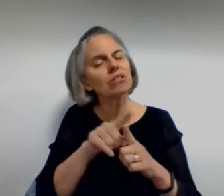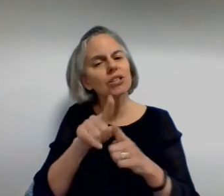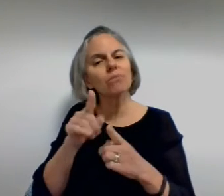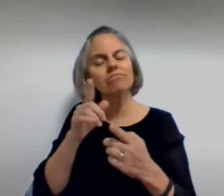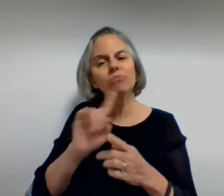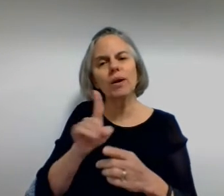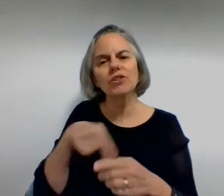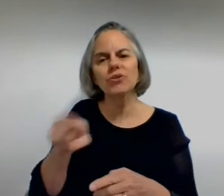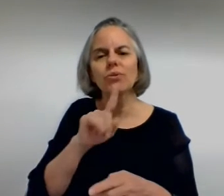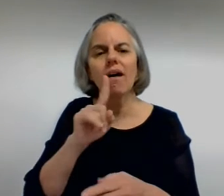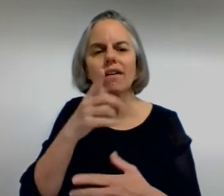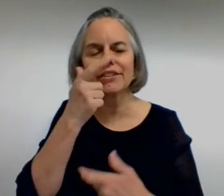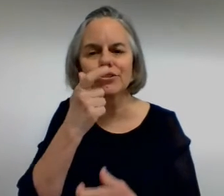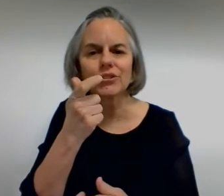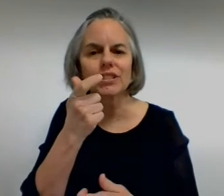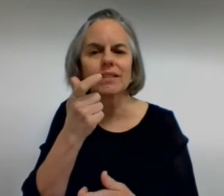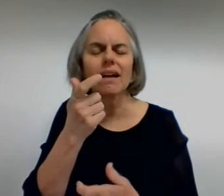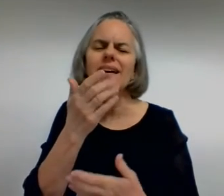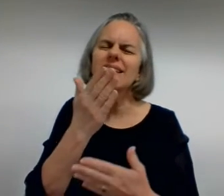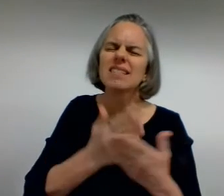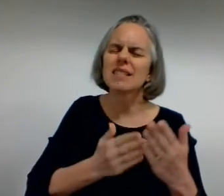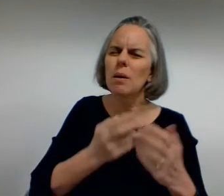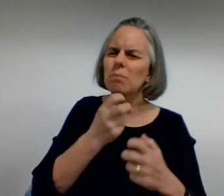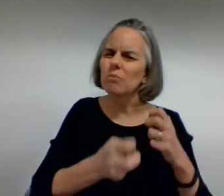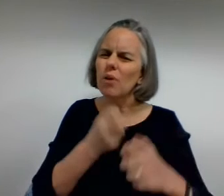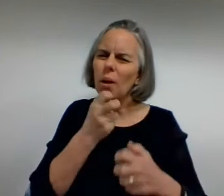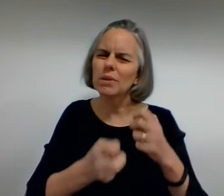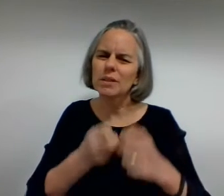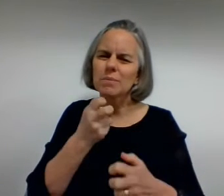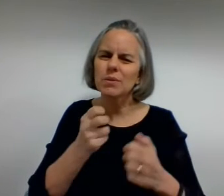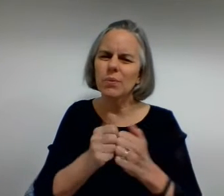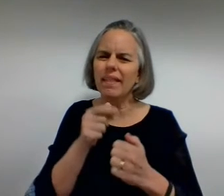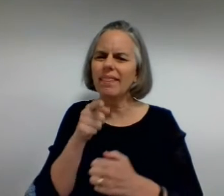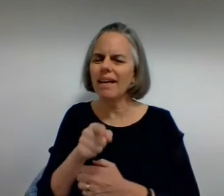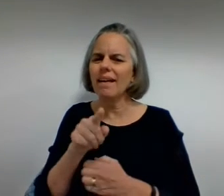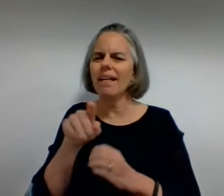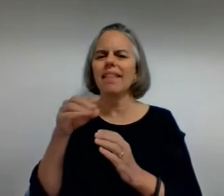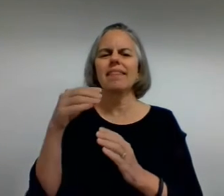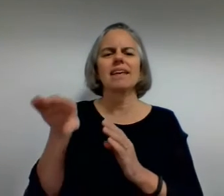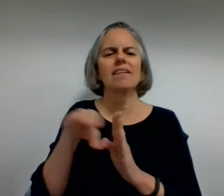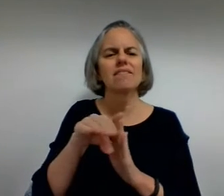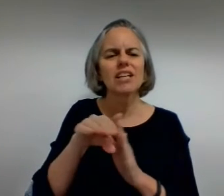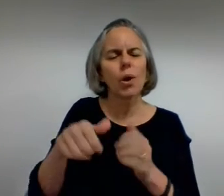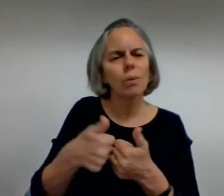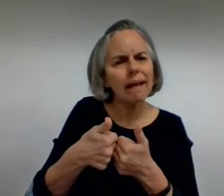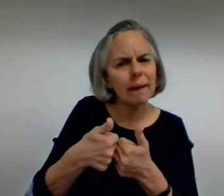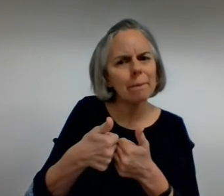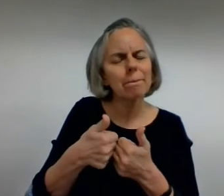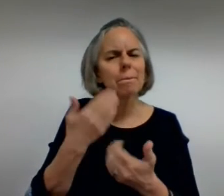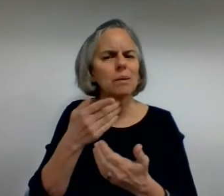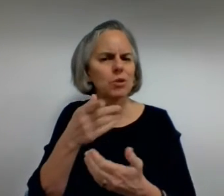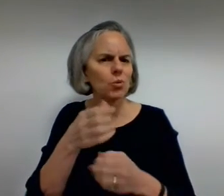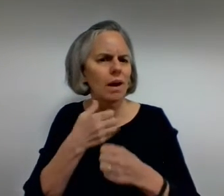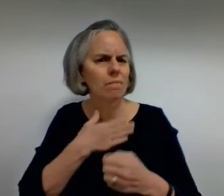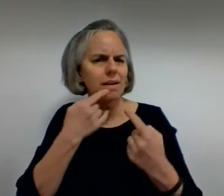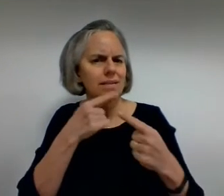this. But there has been some trouble. Hopefully you got my announcement about that with the video game. If you're